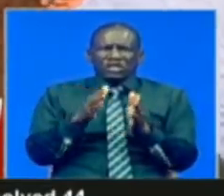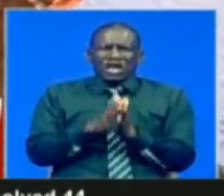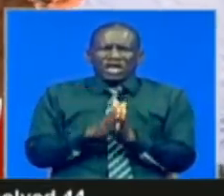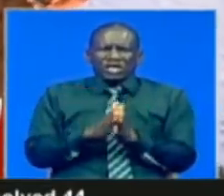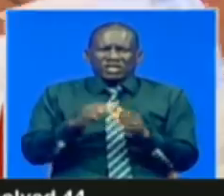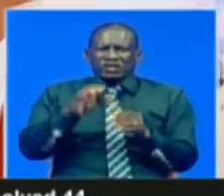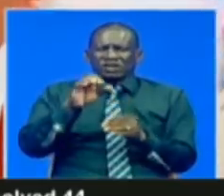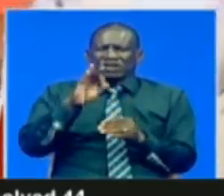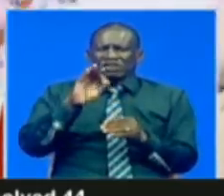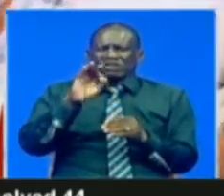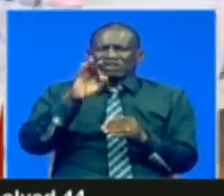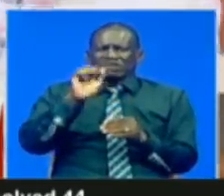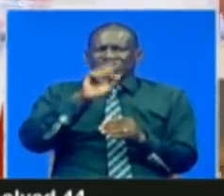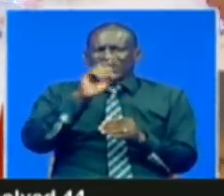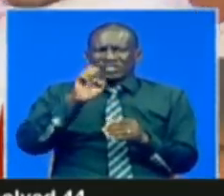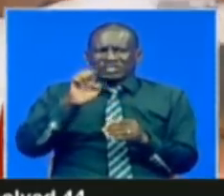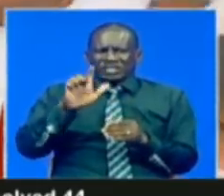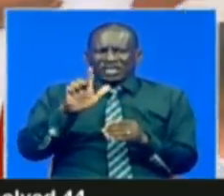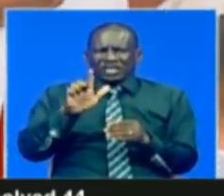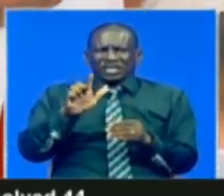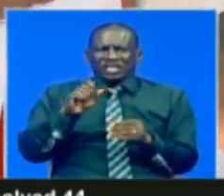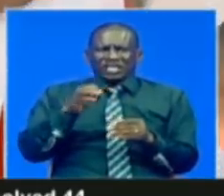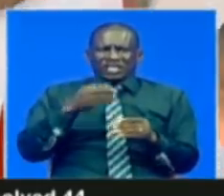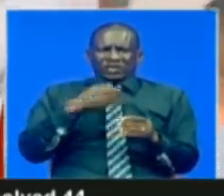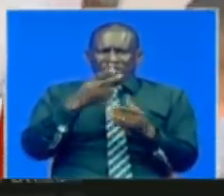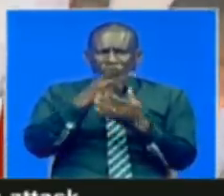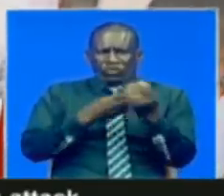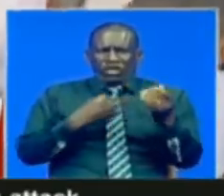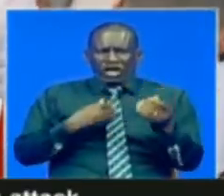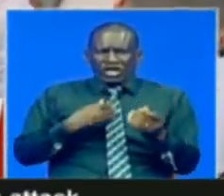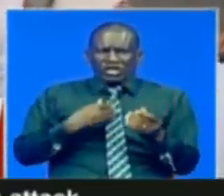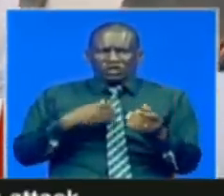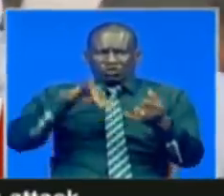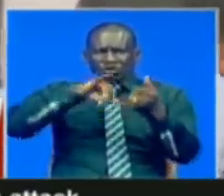Faisal are both survived by their wives.